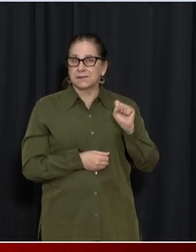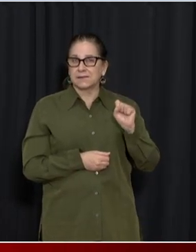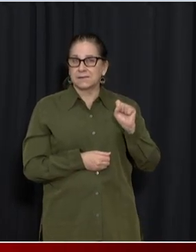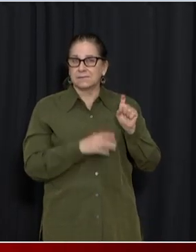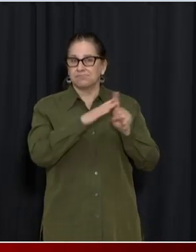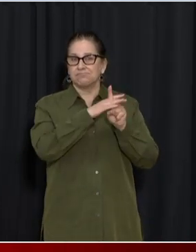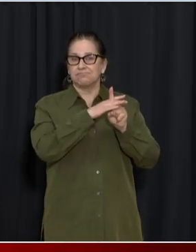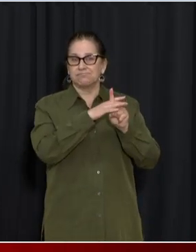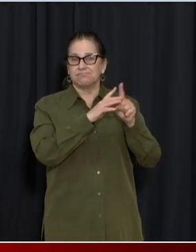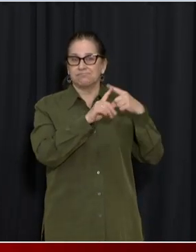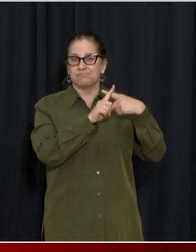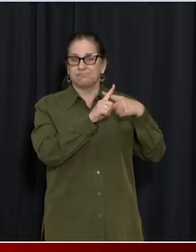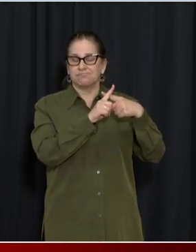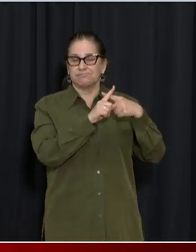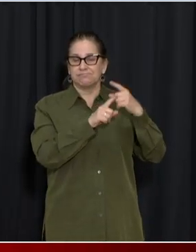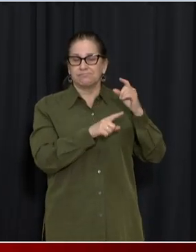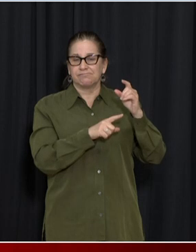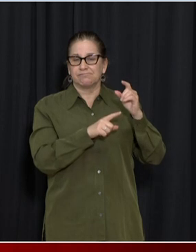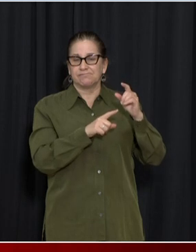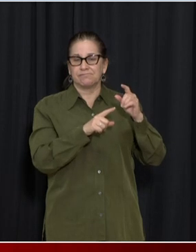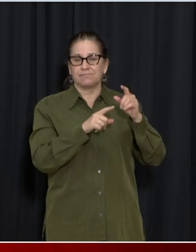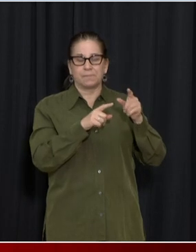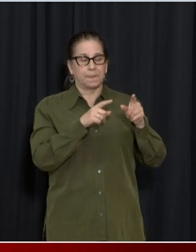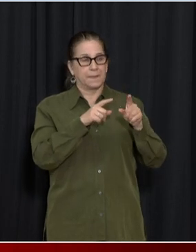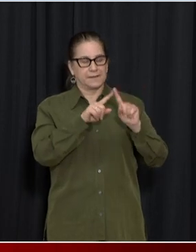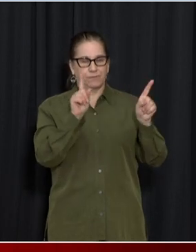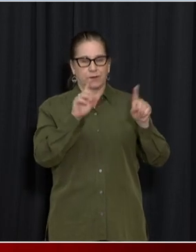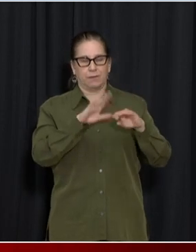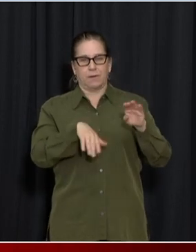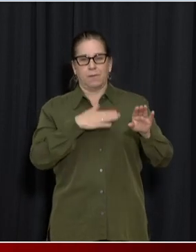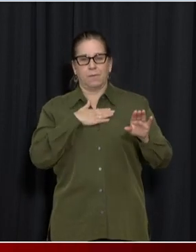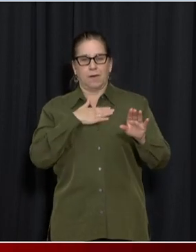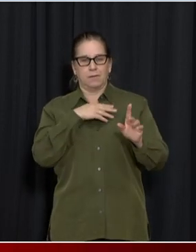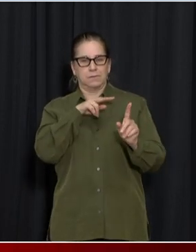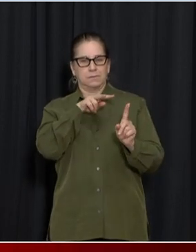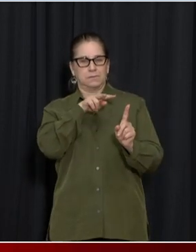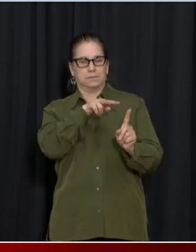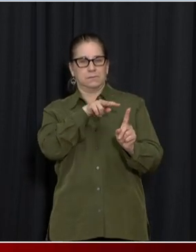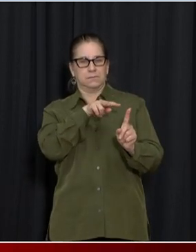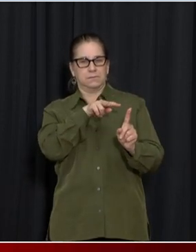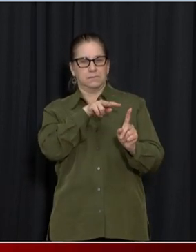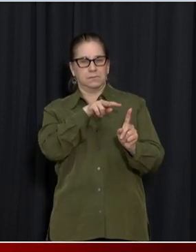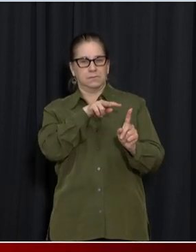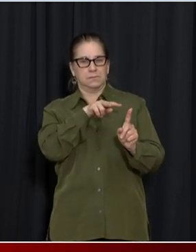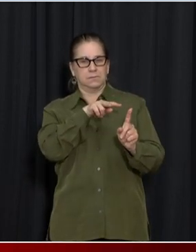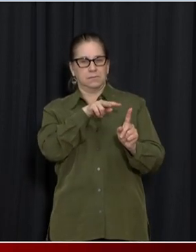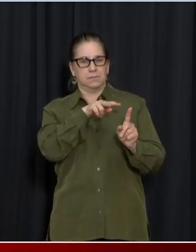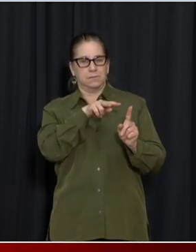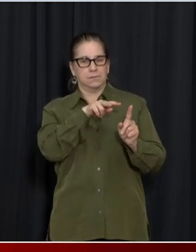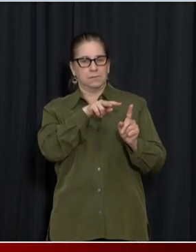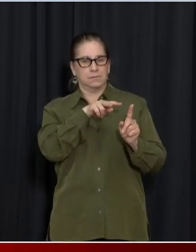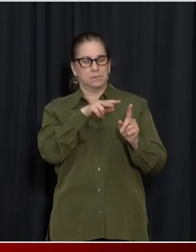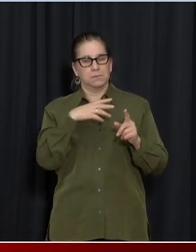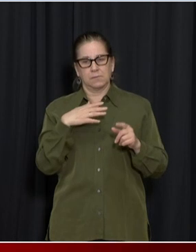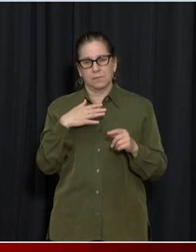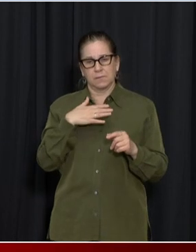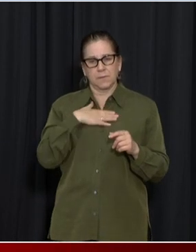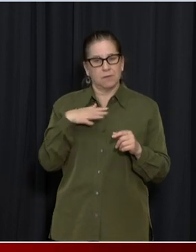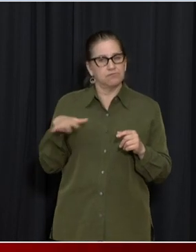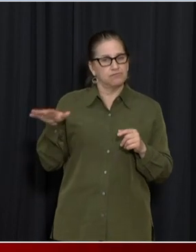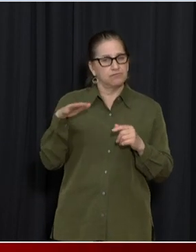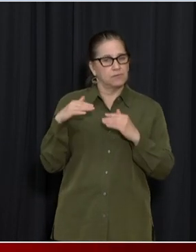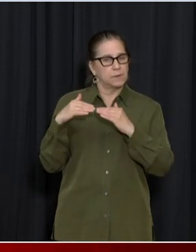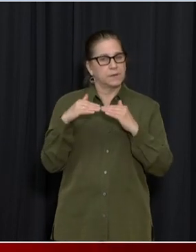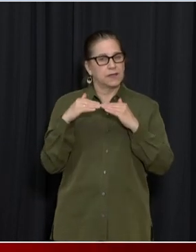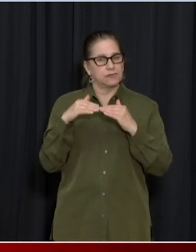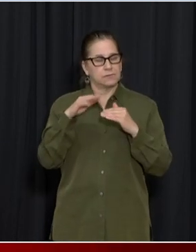what I look at as the state's public health official and what many of my colleagues who manage public health agencies across the